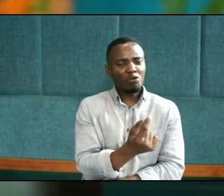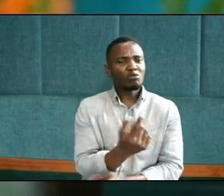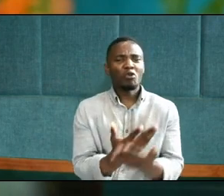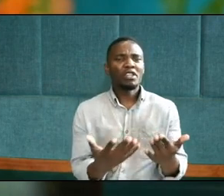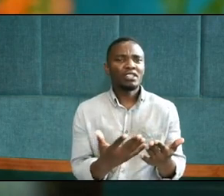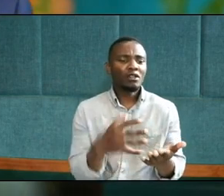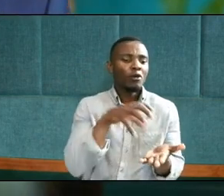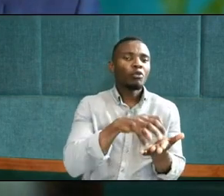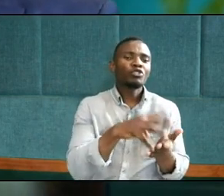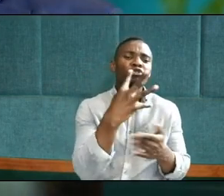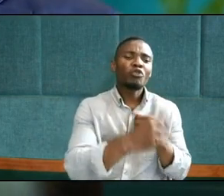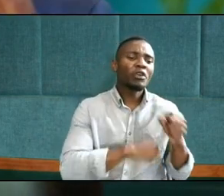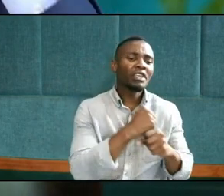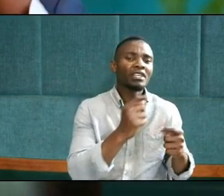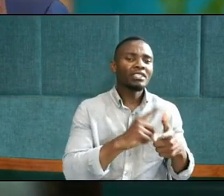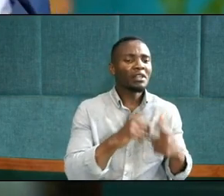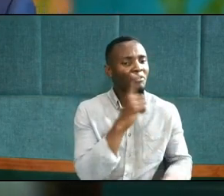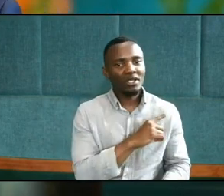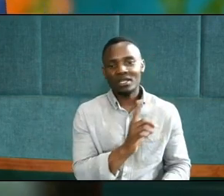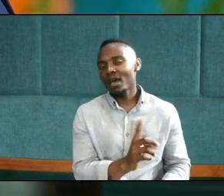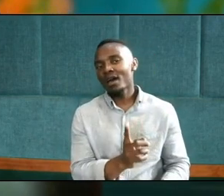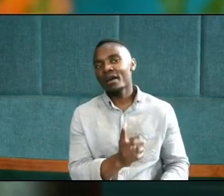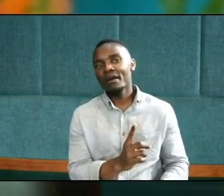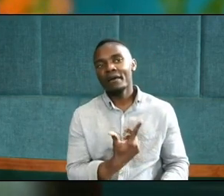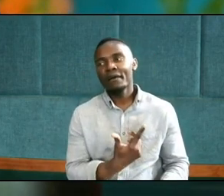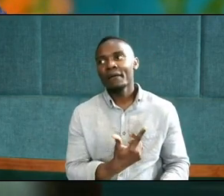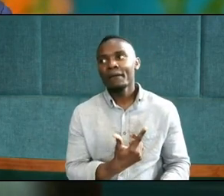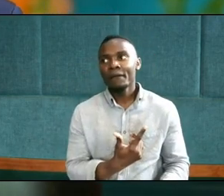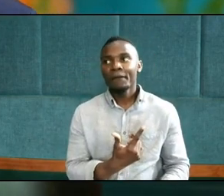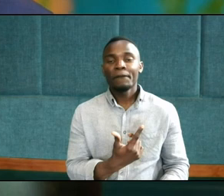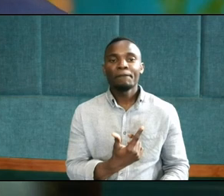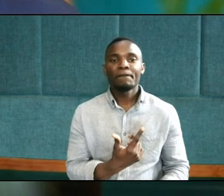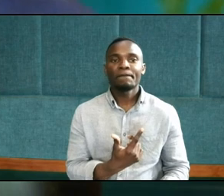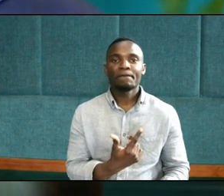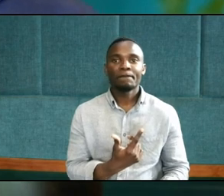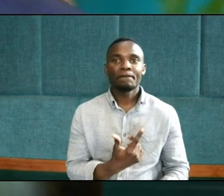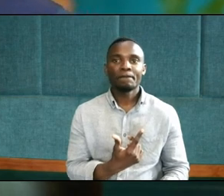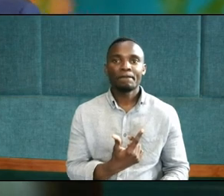these short ones here. No, I cannot be that thick.